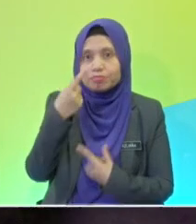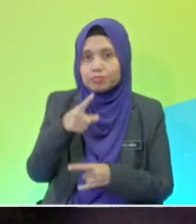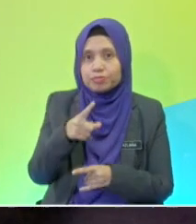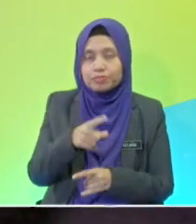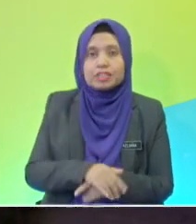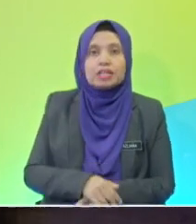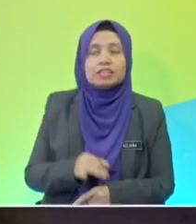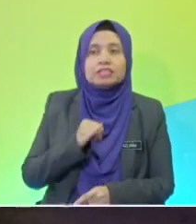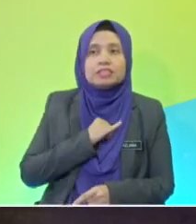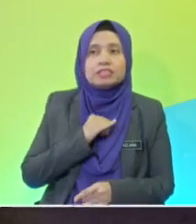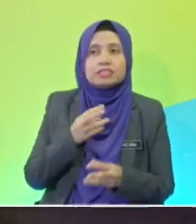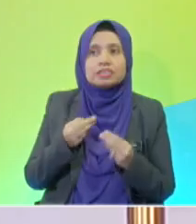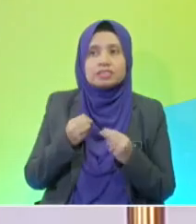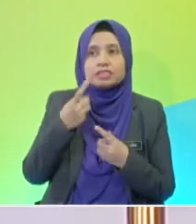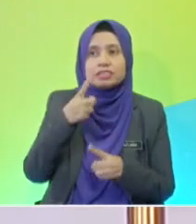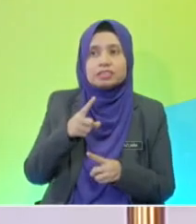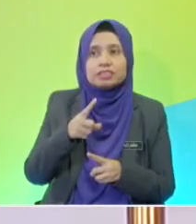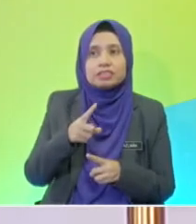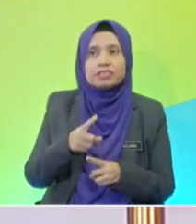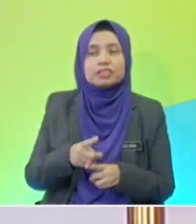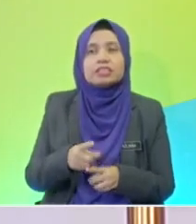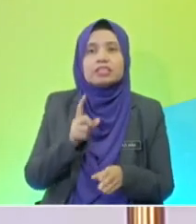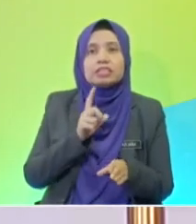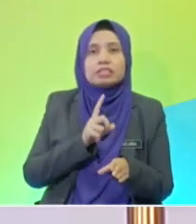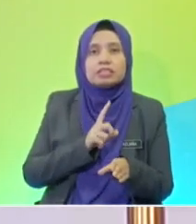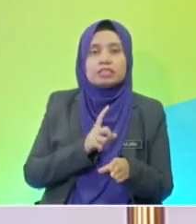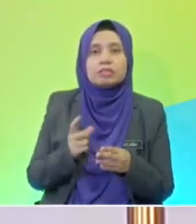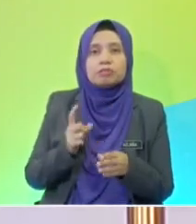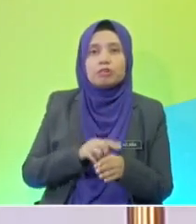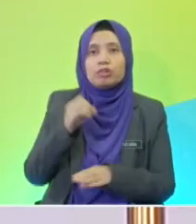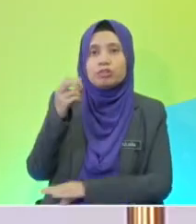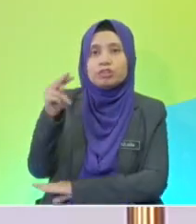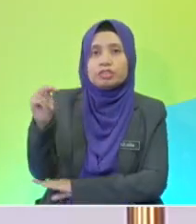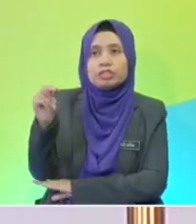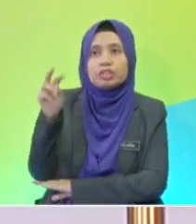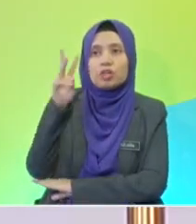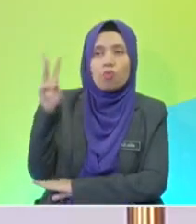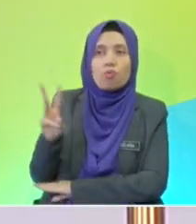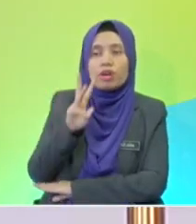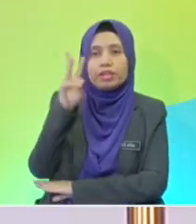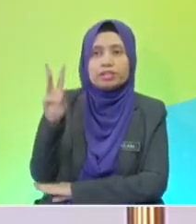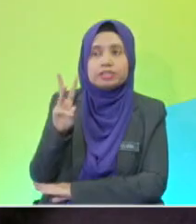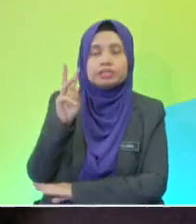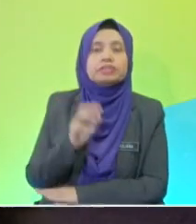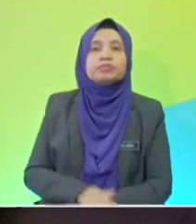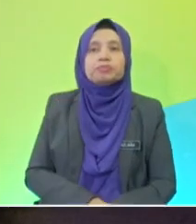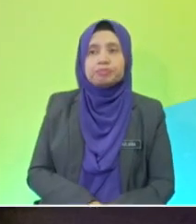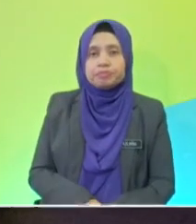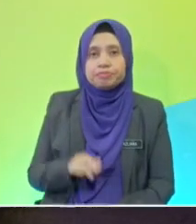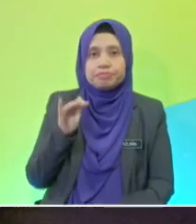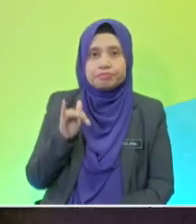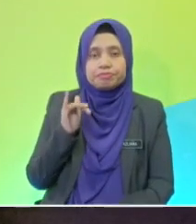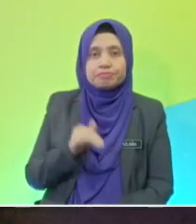I did jot down. The pupils are going to bury the time capsule on Wednesday. On Wednesday, yeah, that's the